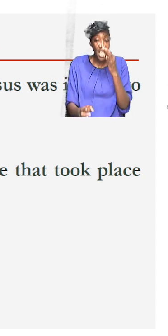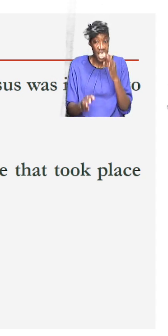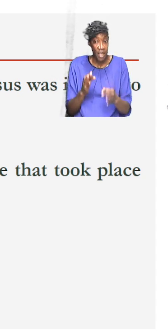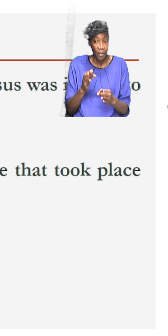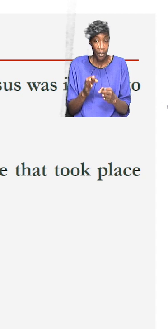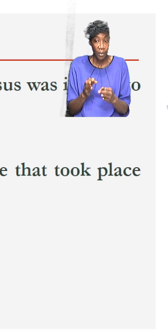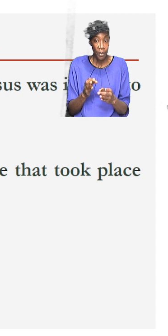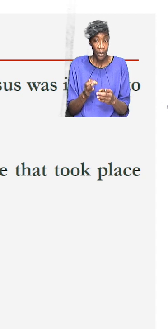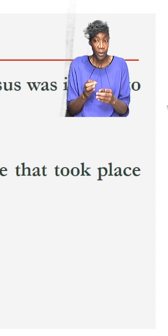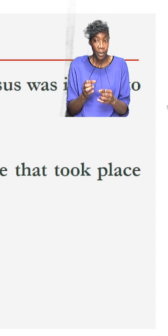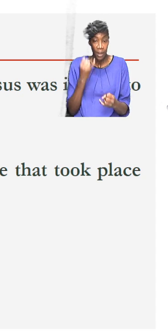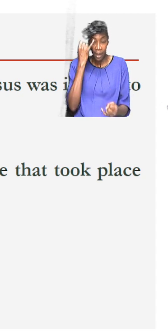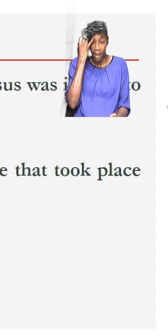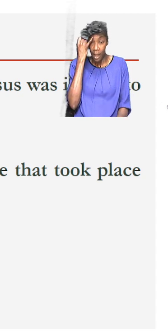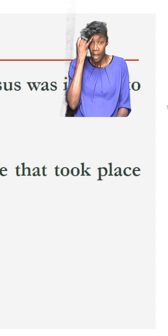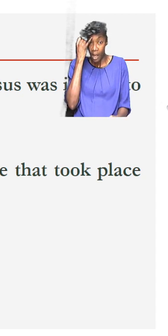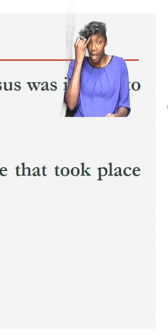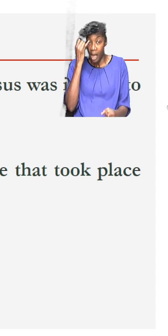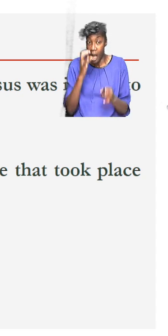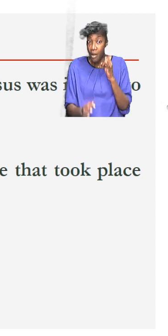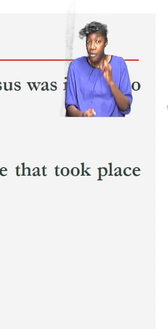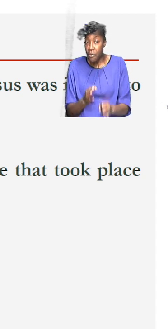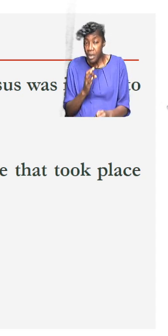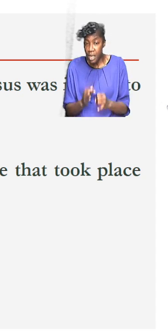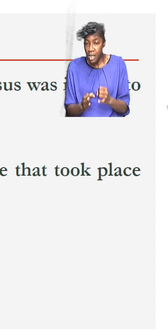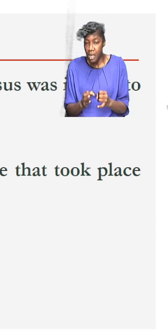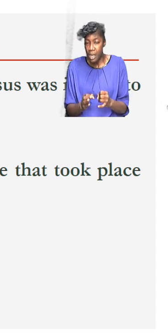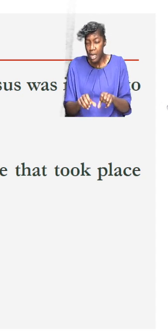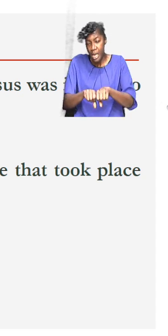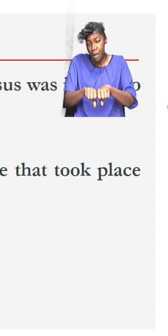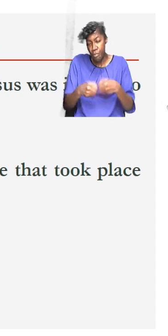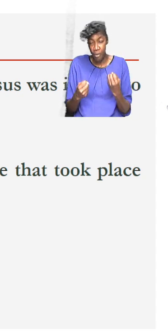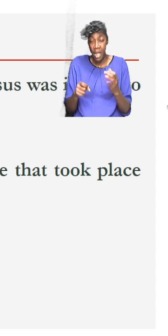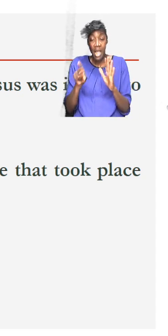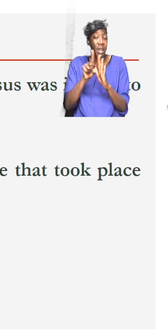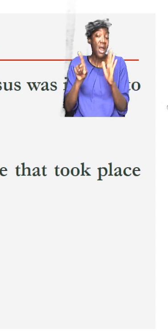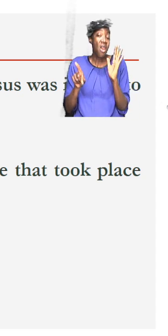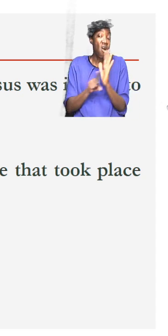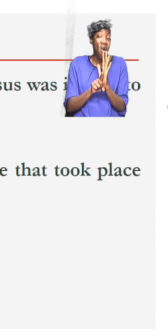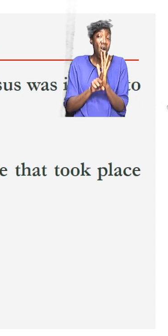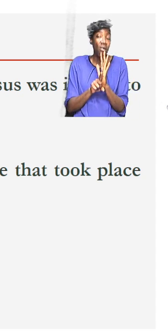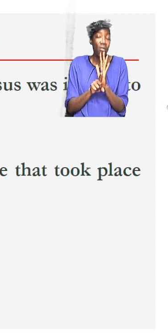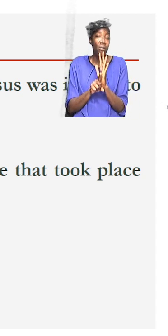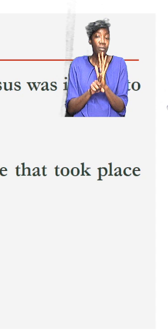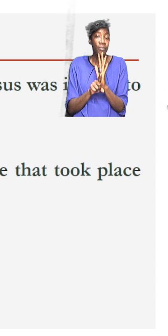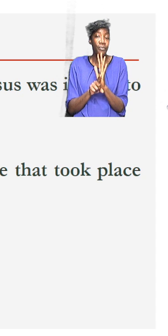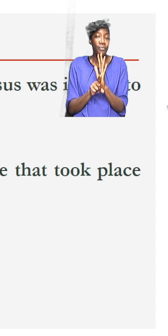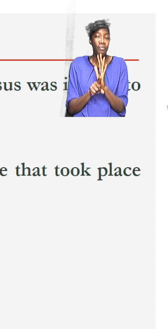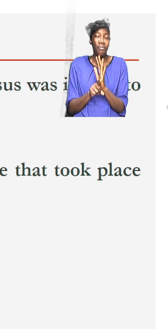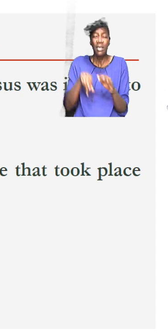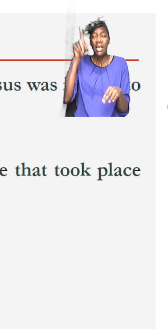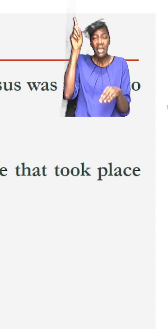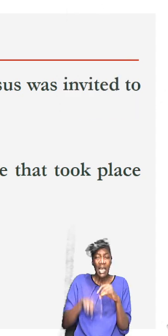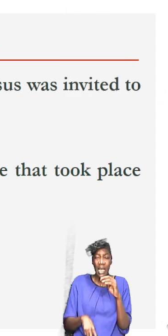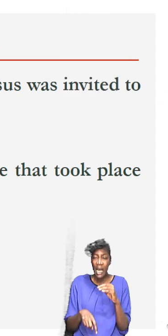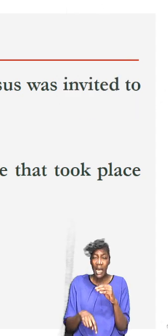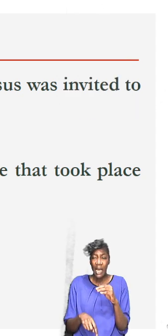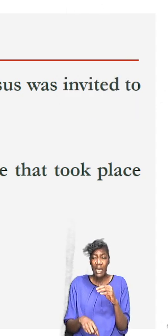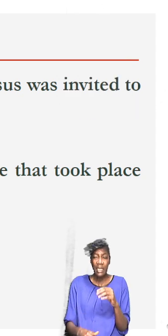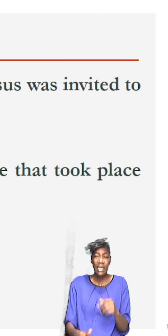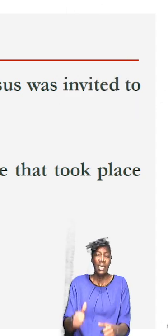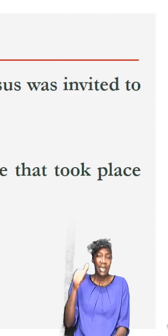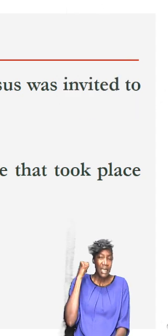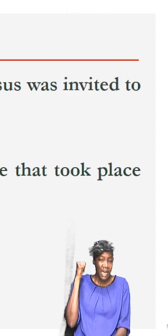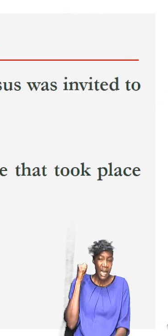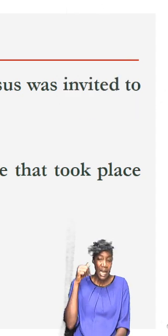amen, there were many cases where they tried to say he broke the law, so on and so forth, amen, they could not deny that this